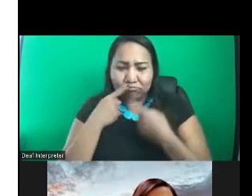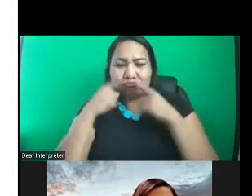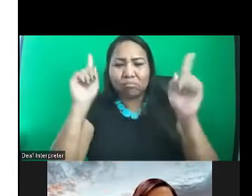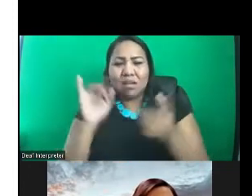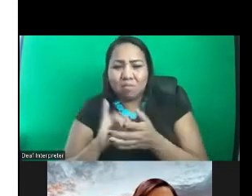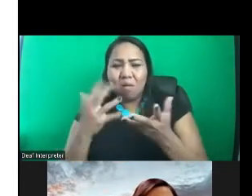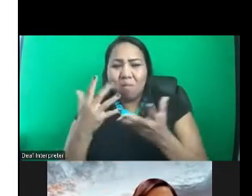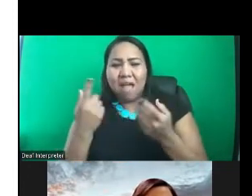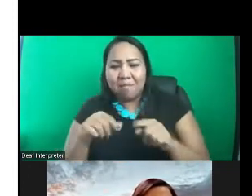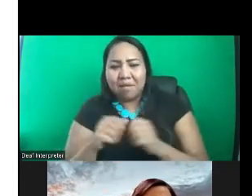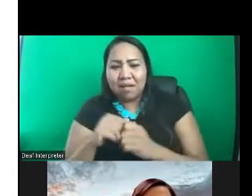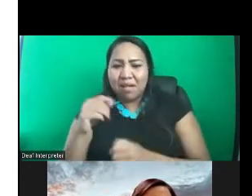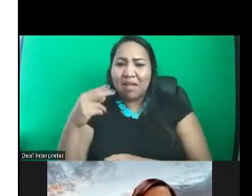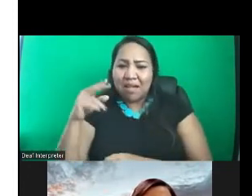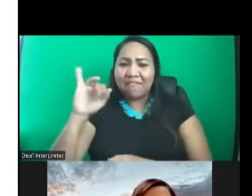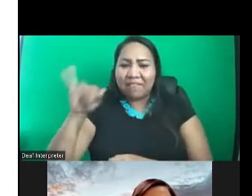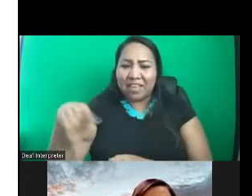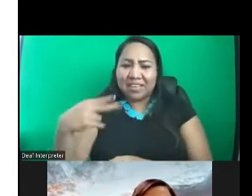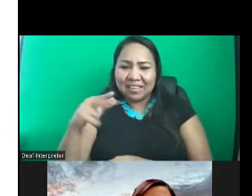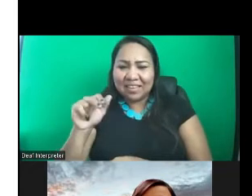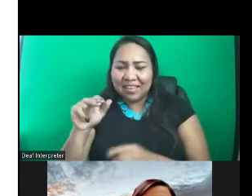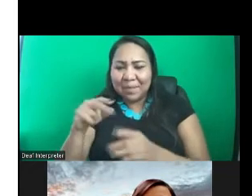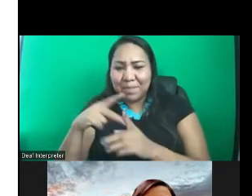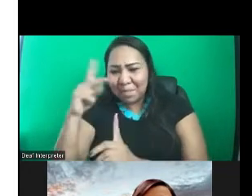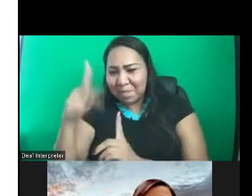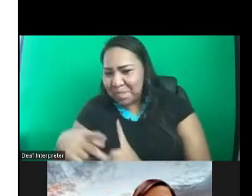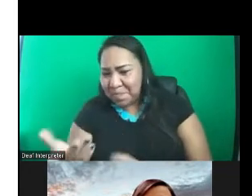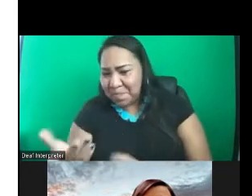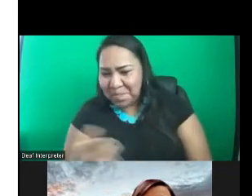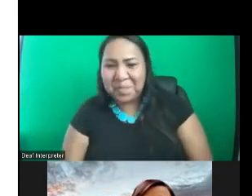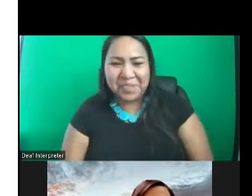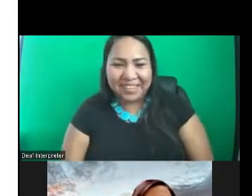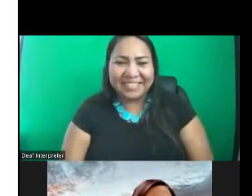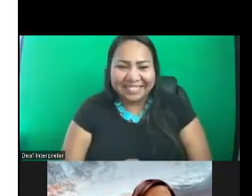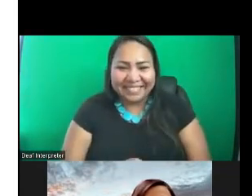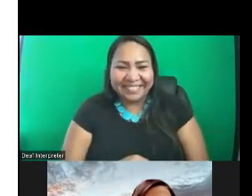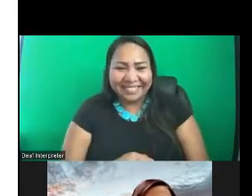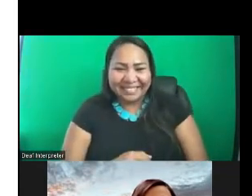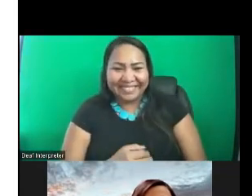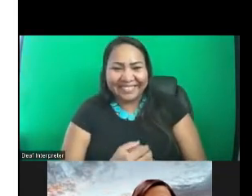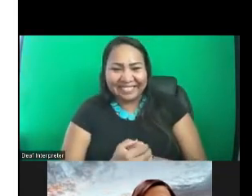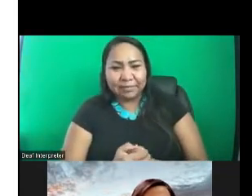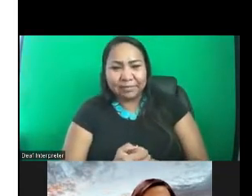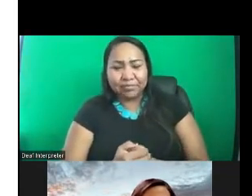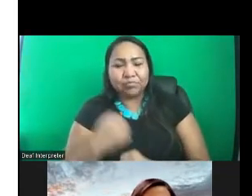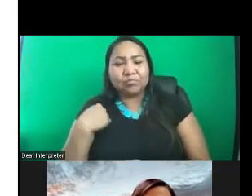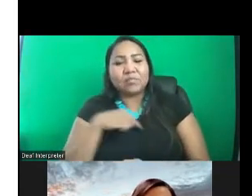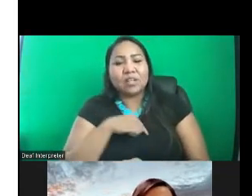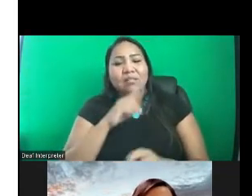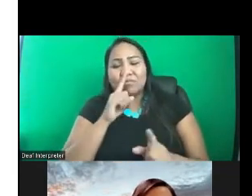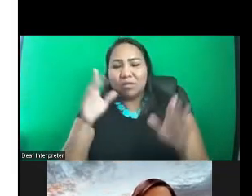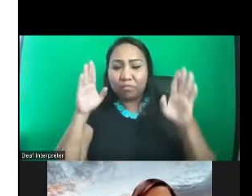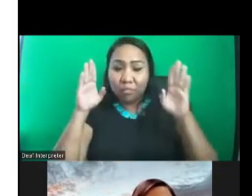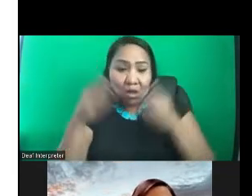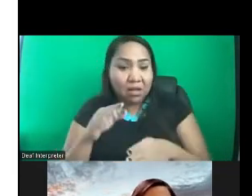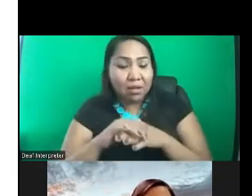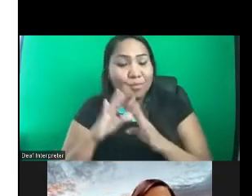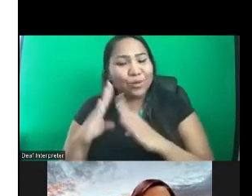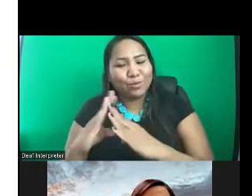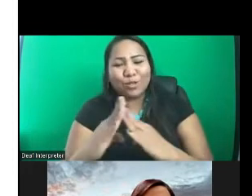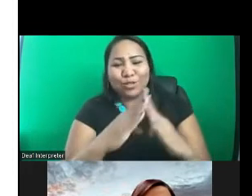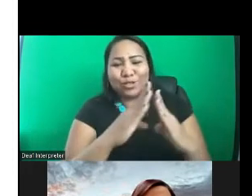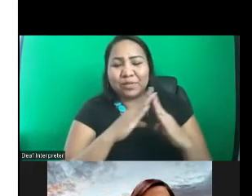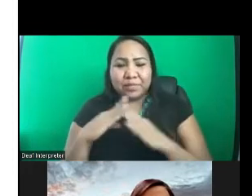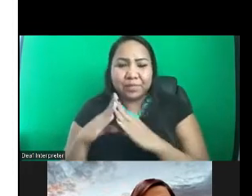program. The other part of it is Hopi, we are a very community-oriented tribe. There's never